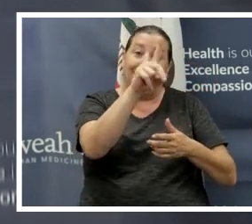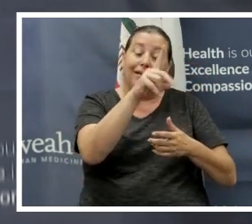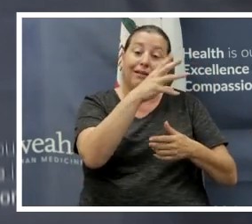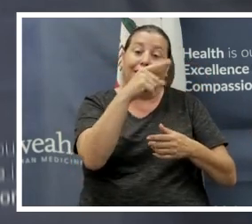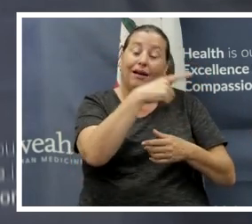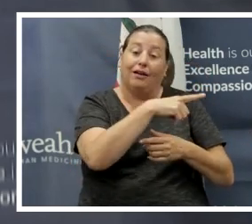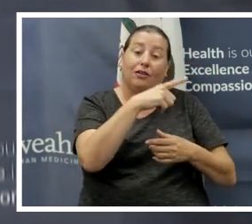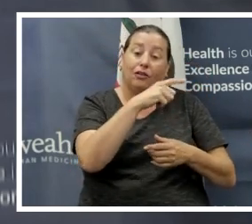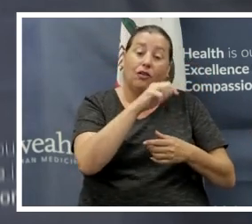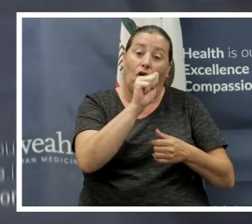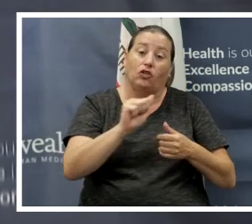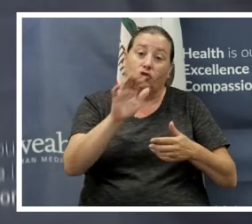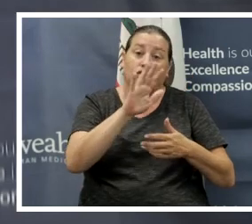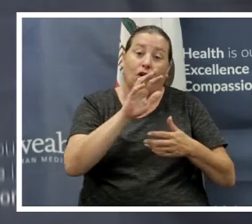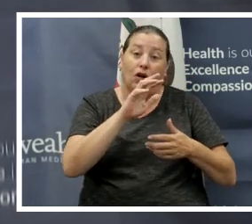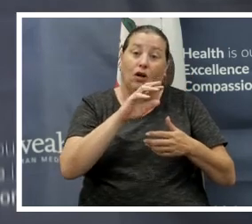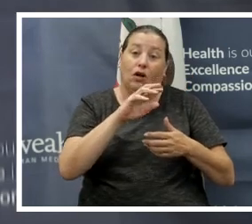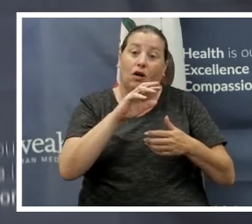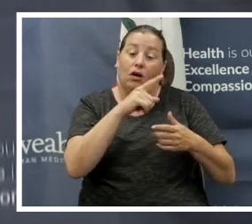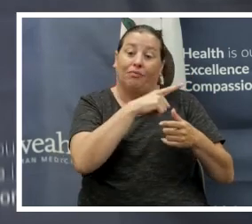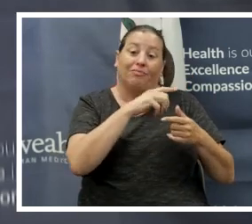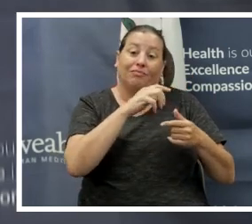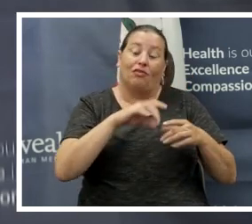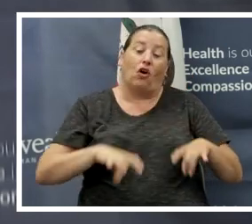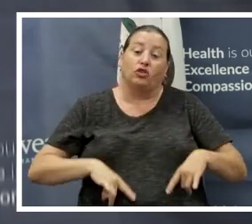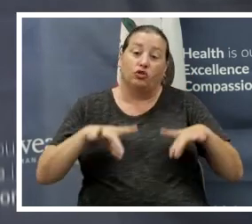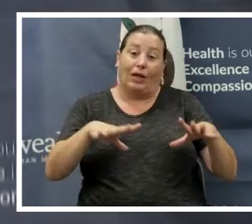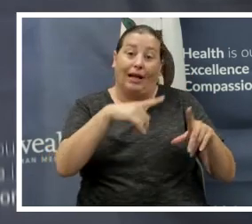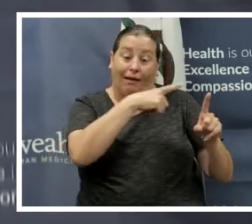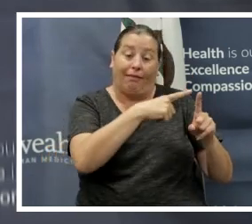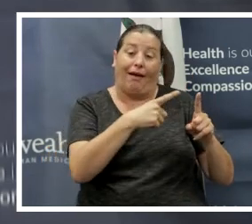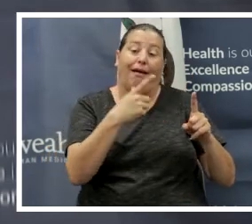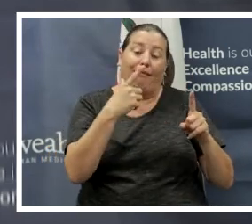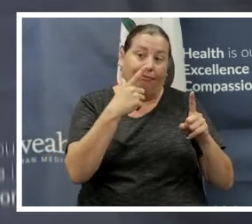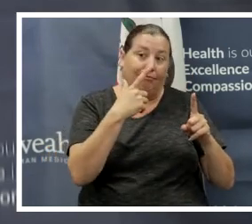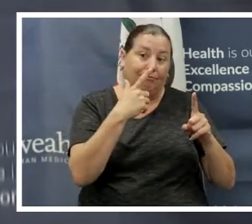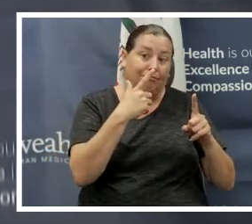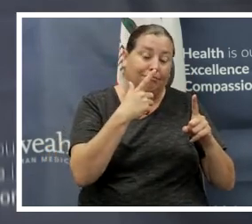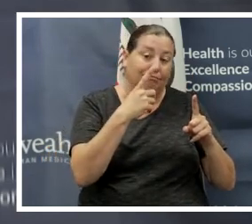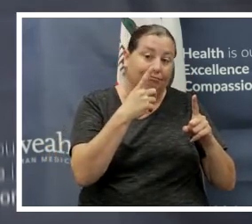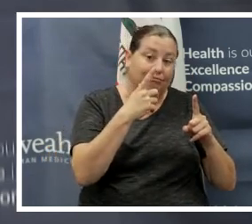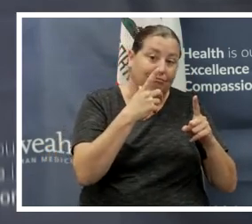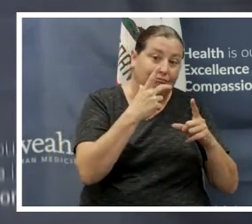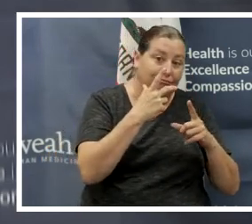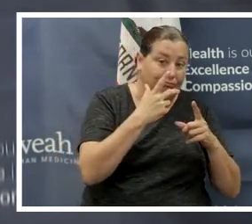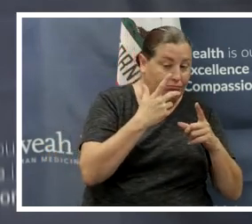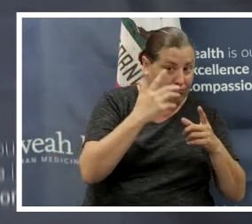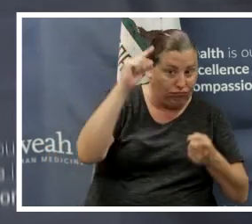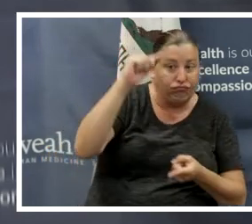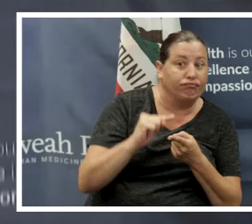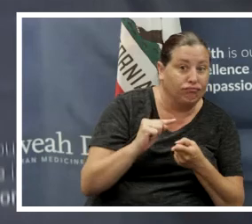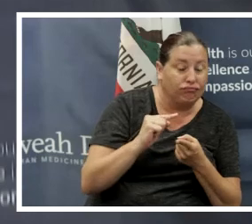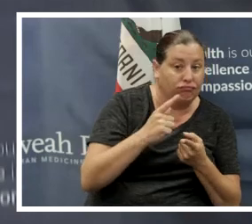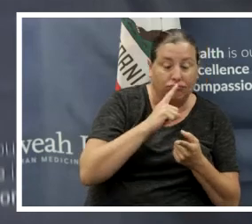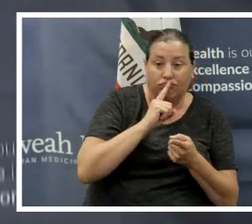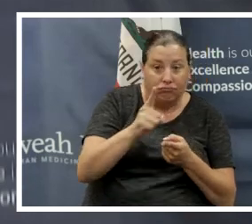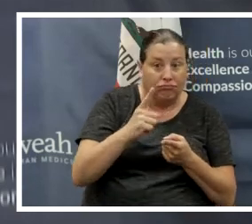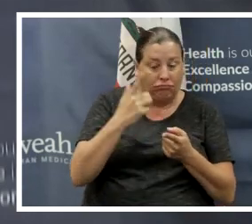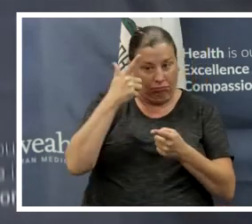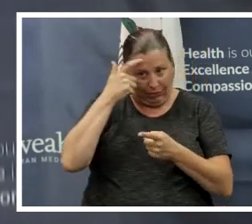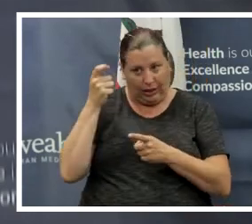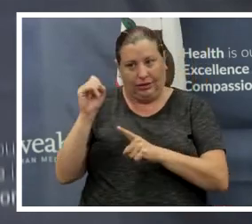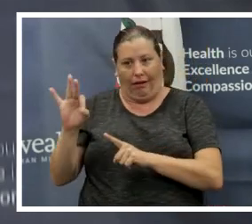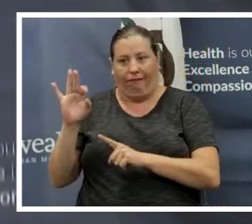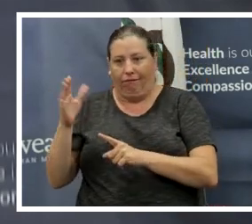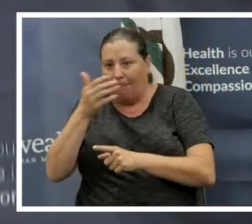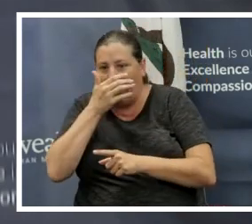very light flu season, and they attribute it much to just the practices that I just mentioned. So I actually think